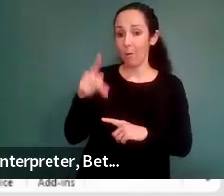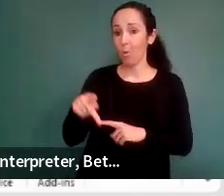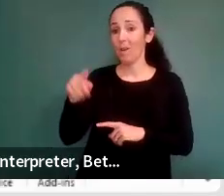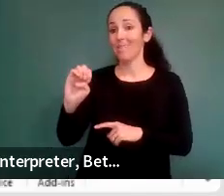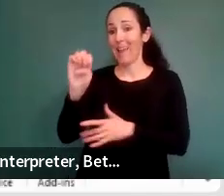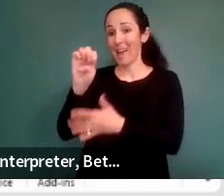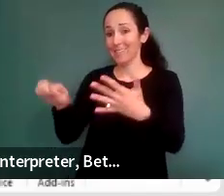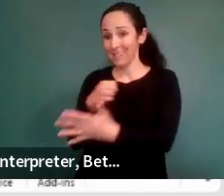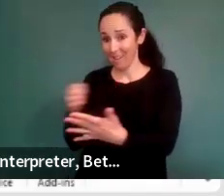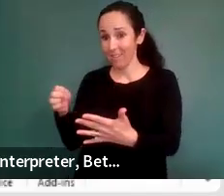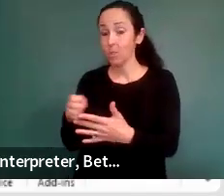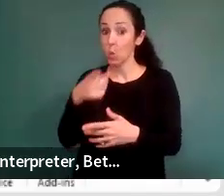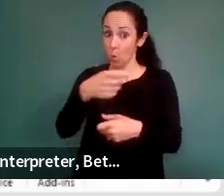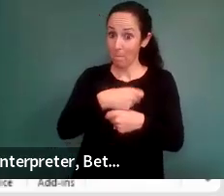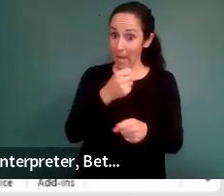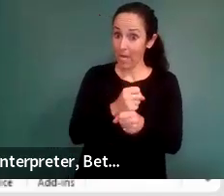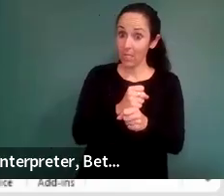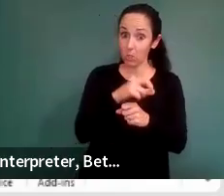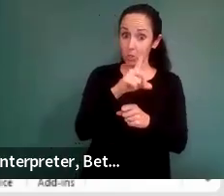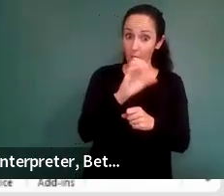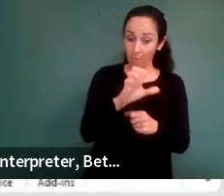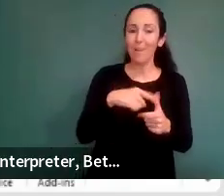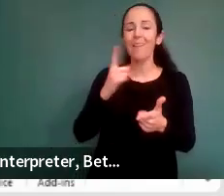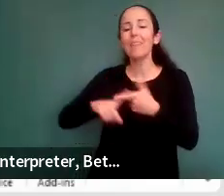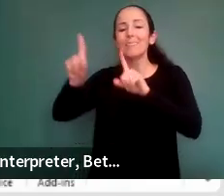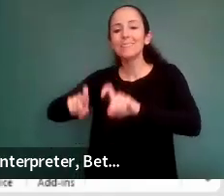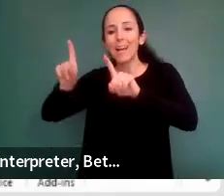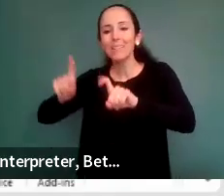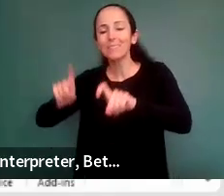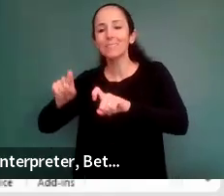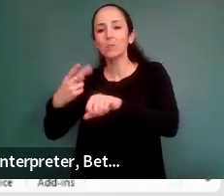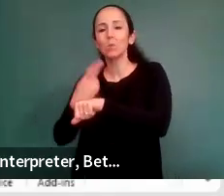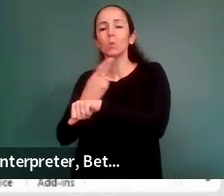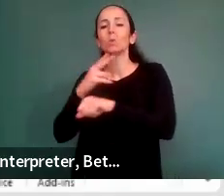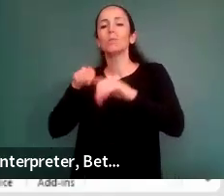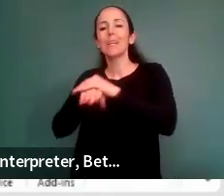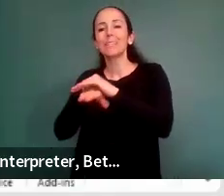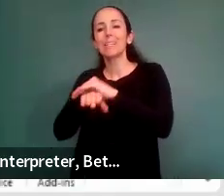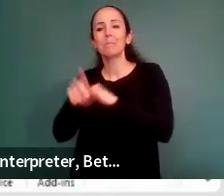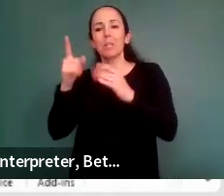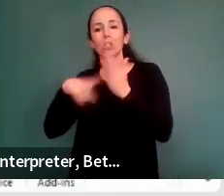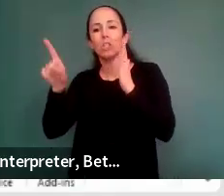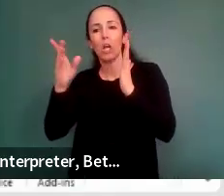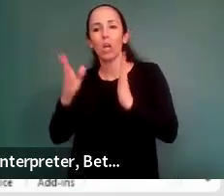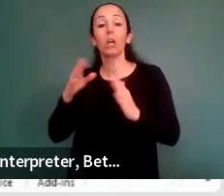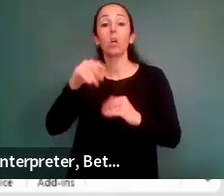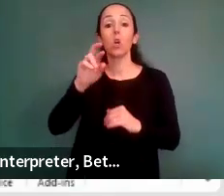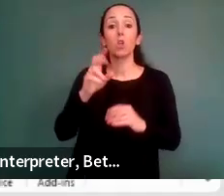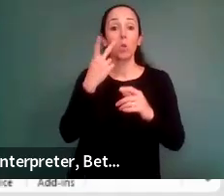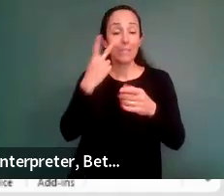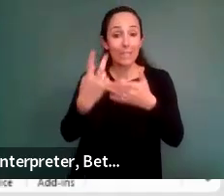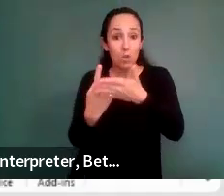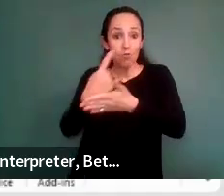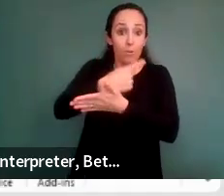you find the accessibility checker under the review tab. So let me navigate there to our